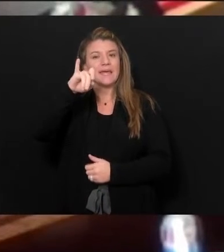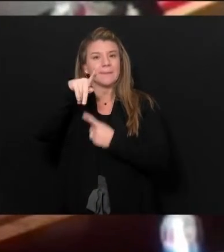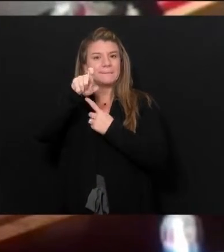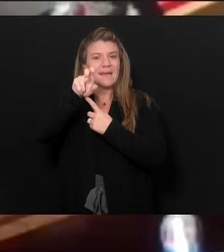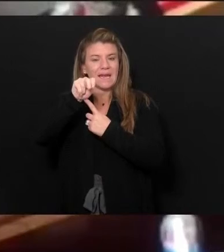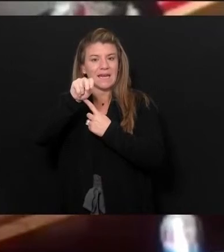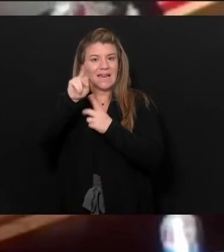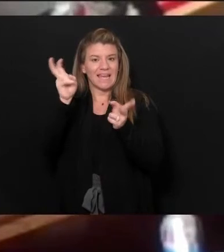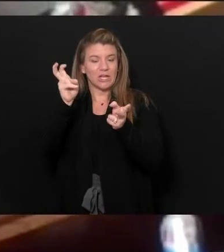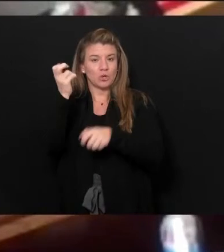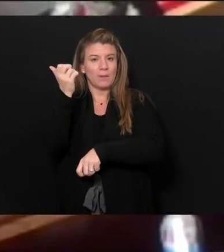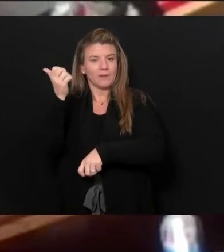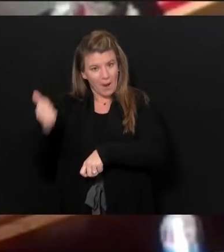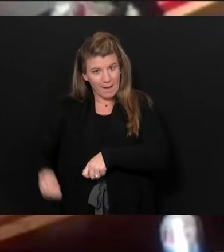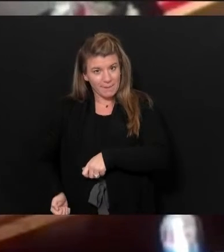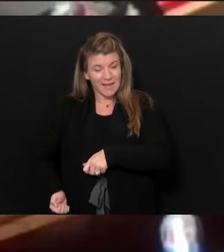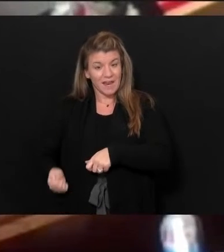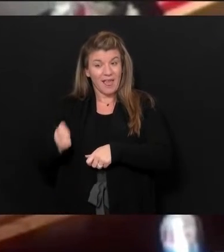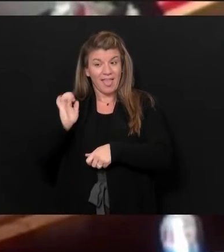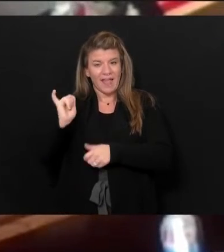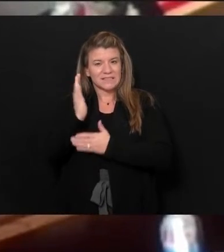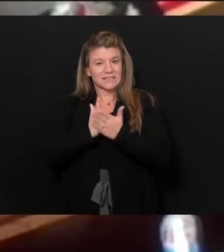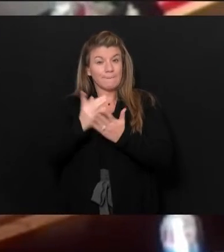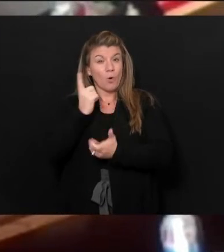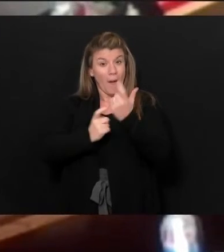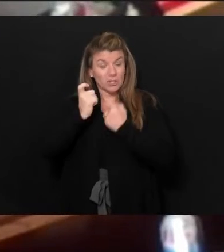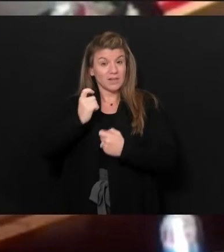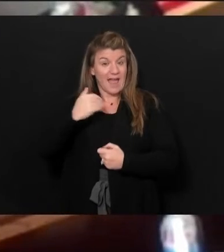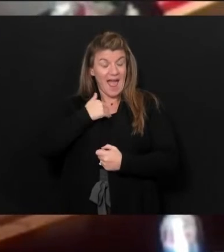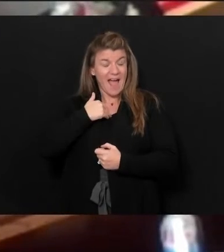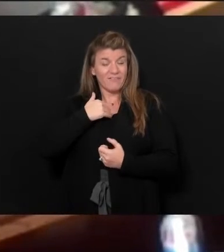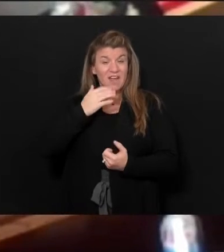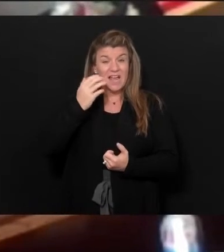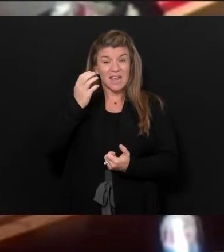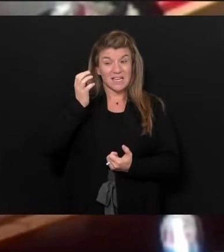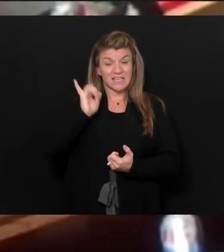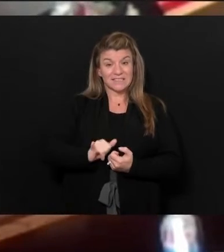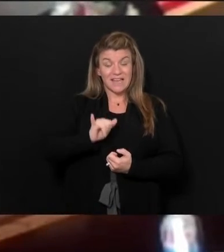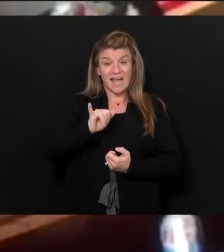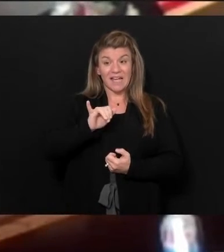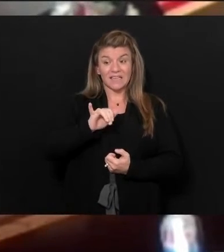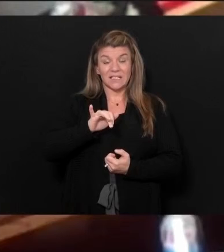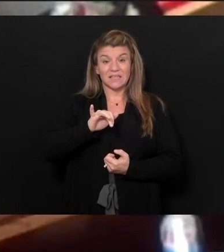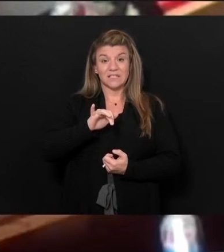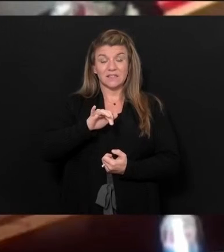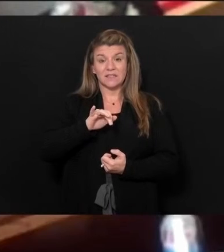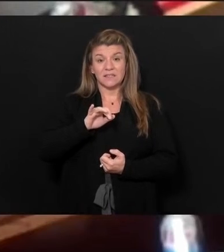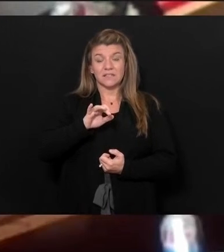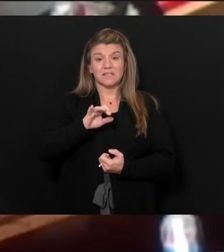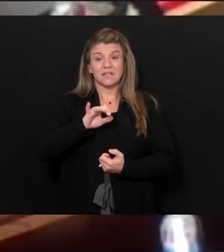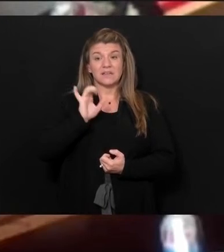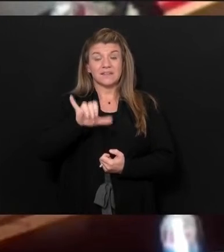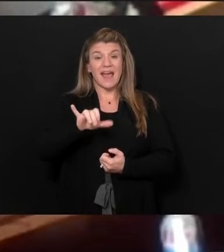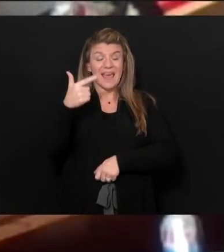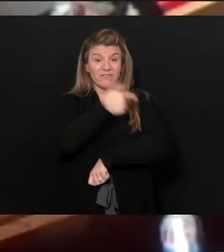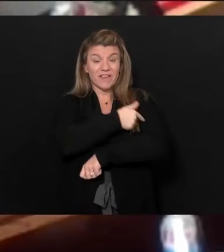just because that raised some questions. Does the fluid that carries the spike proteins or